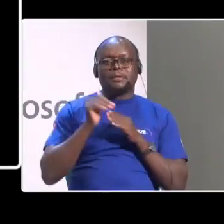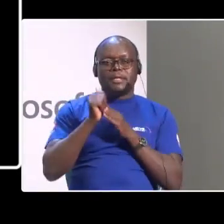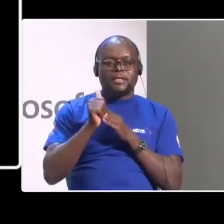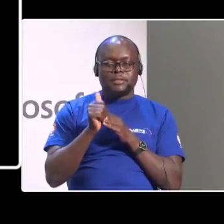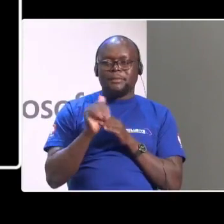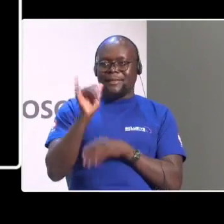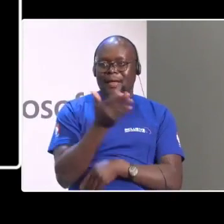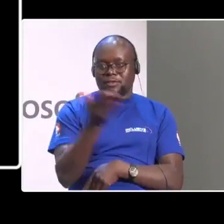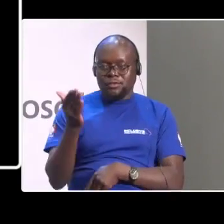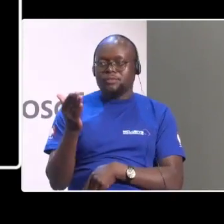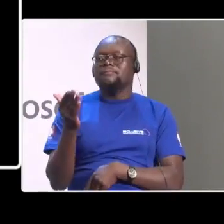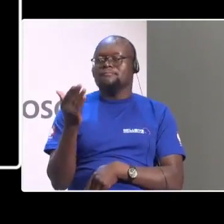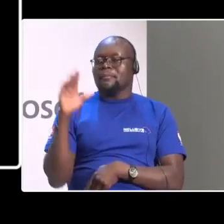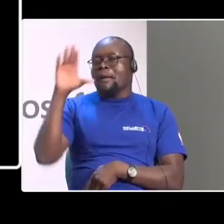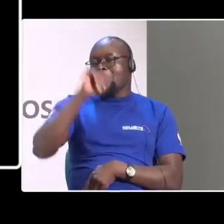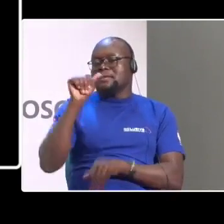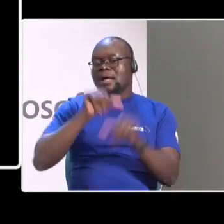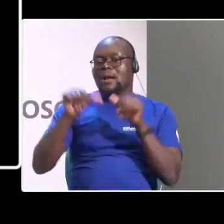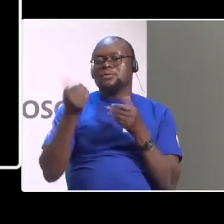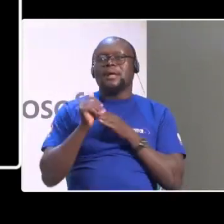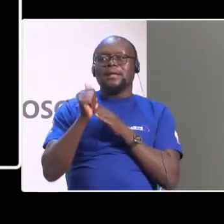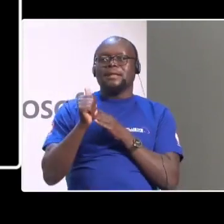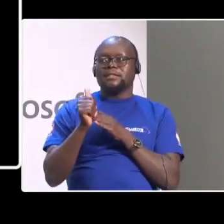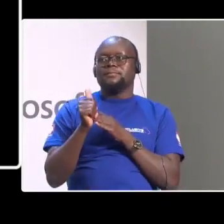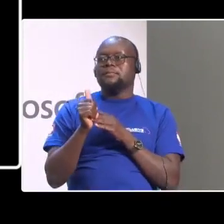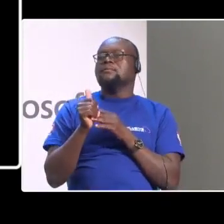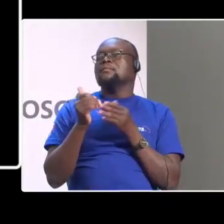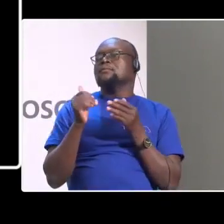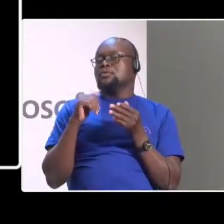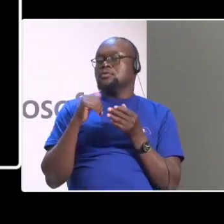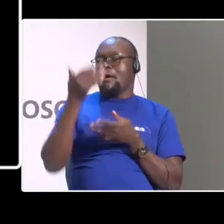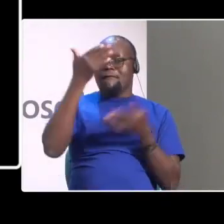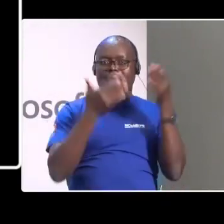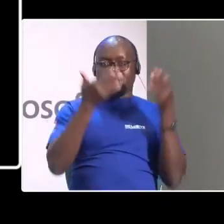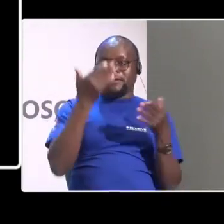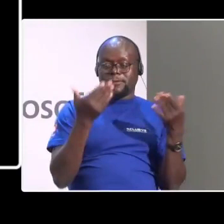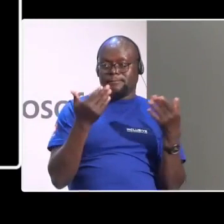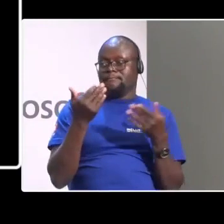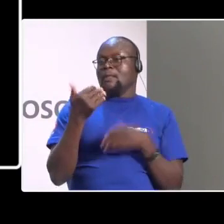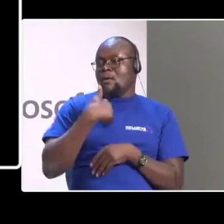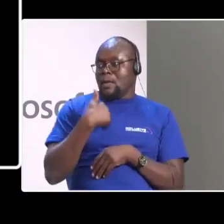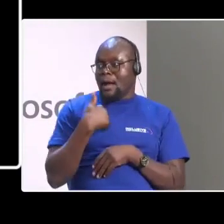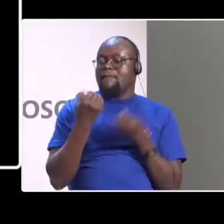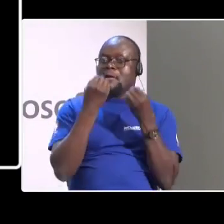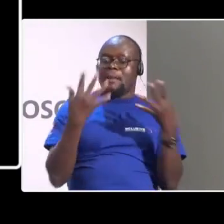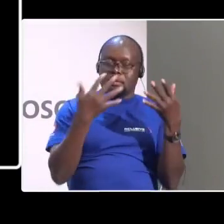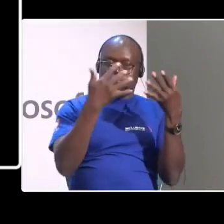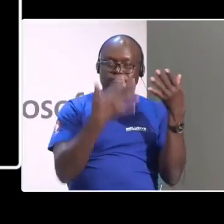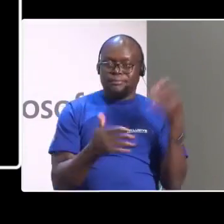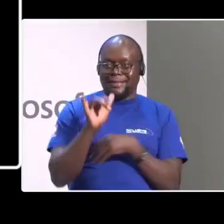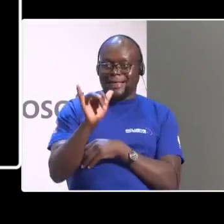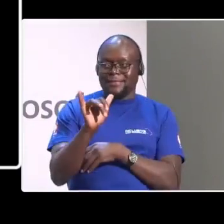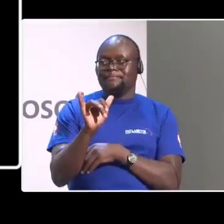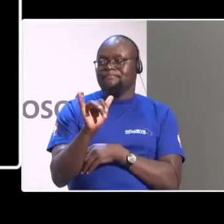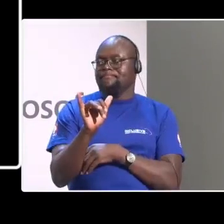that popular myths around leadership that you've personally come across? And on screen, we've got a couple